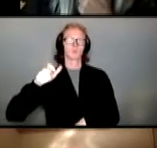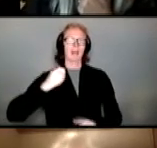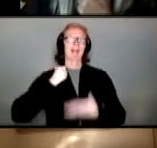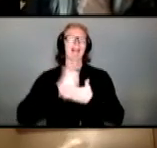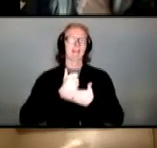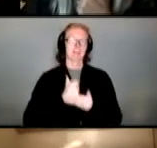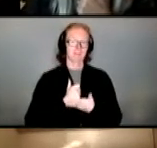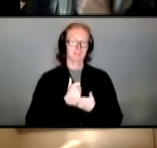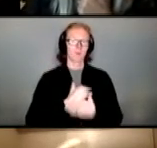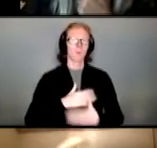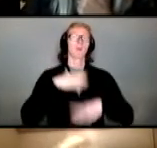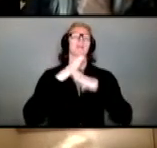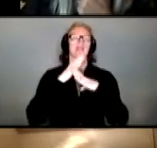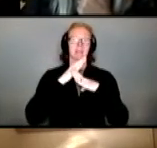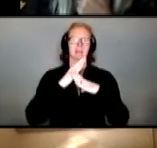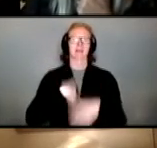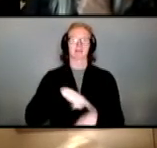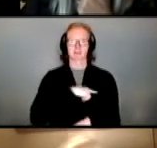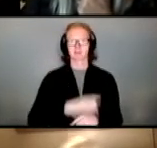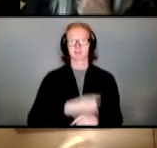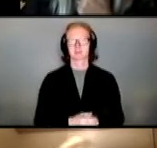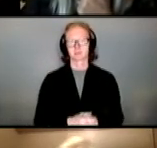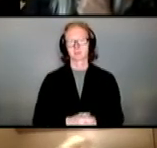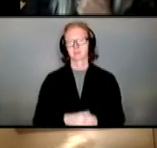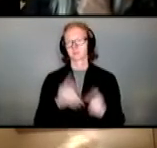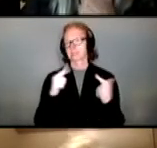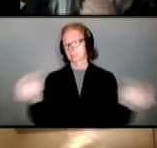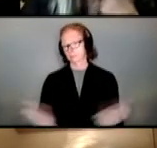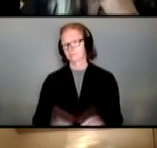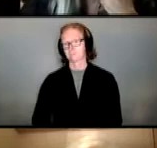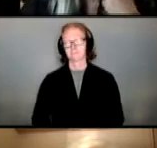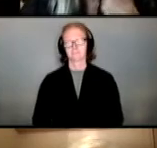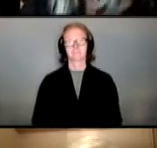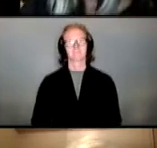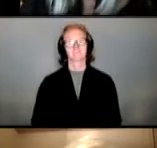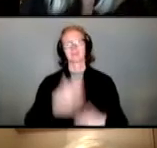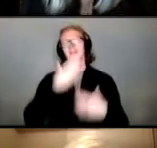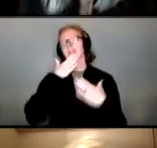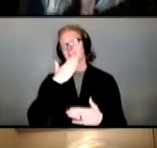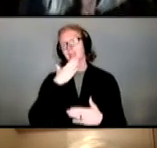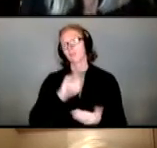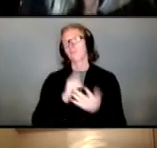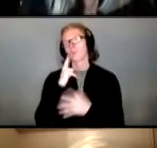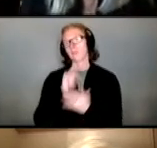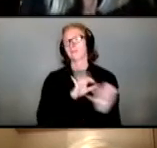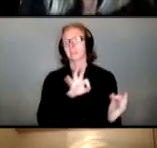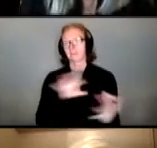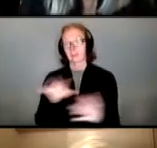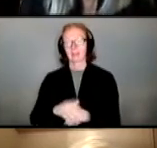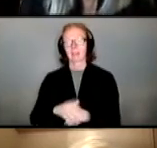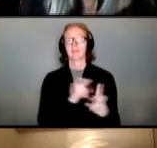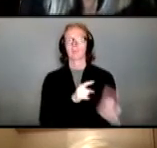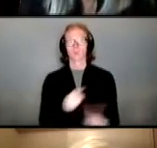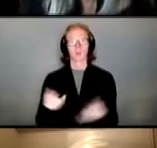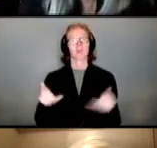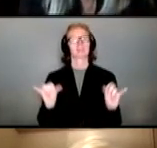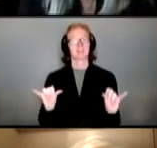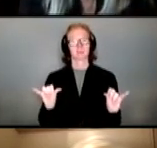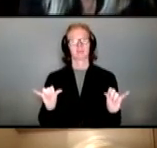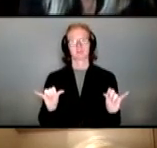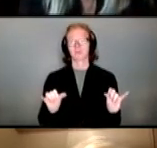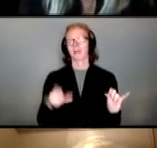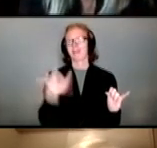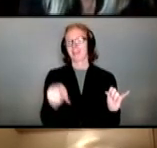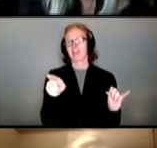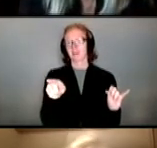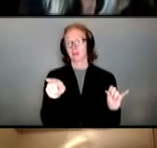interest, protecting, you know, serve, et cetera, et cetera. So I thank you for giving us those points. And that I still think is going to be one of the